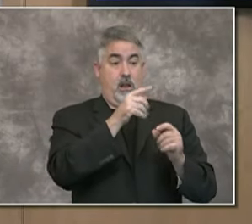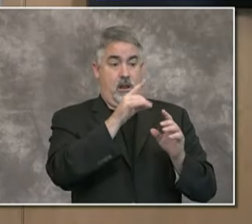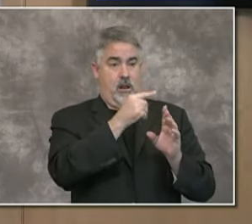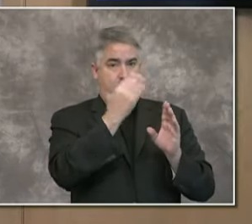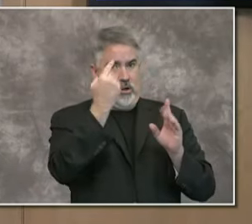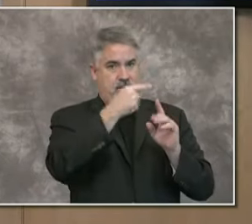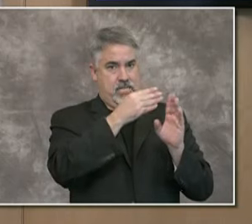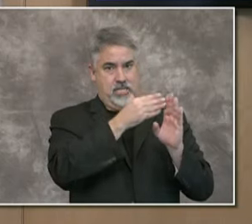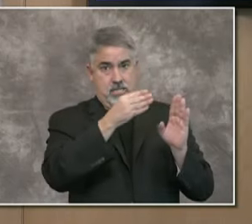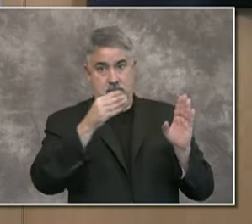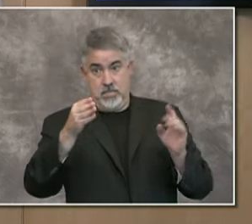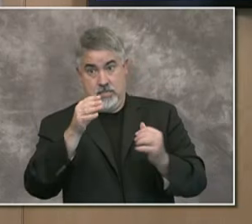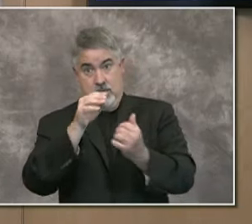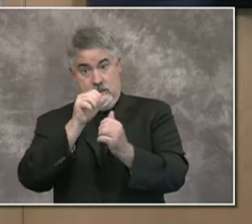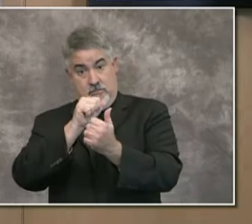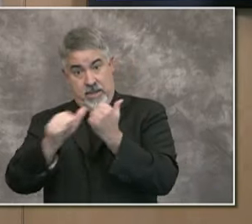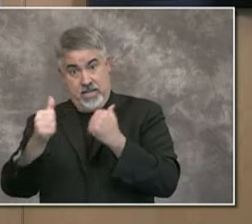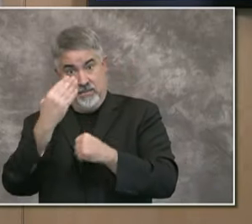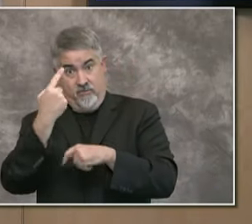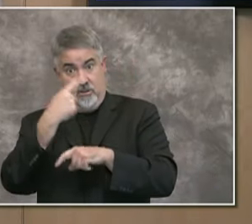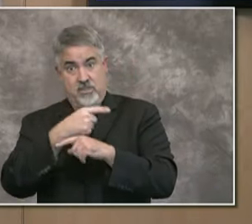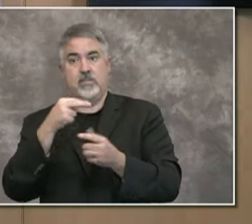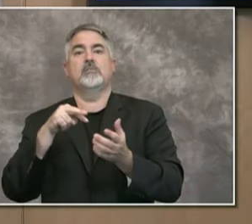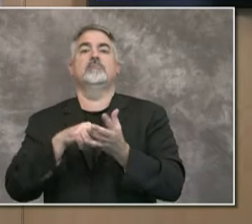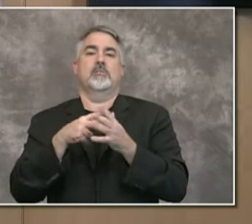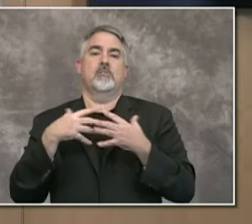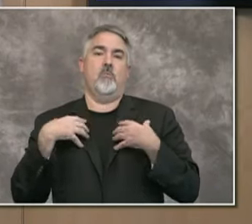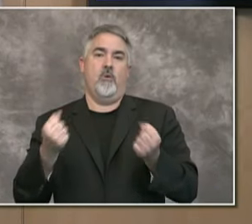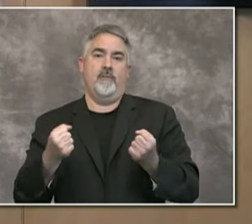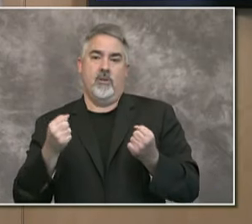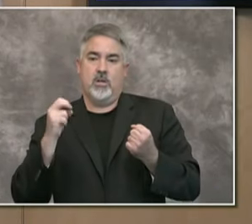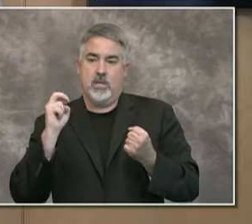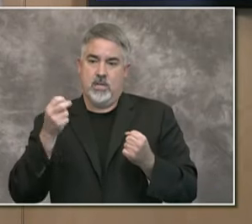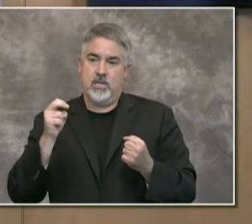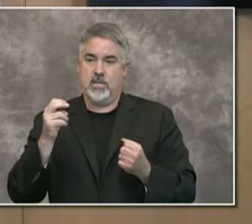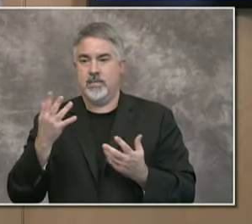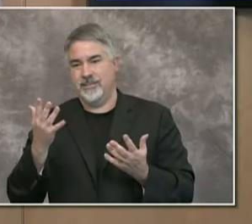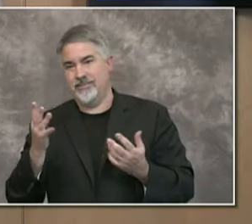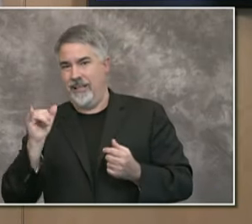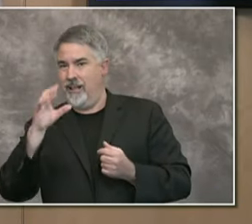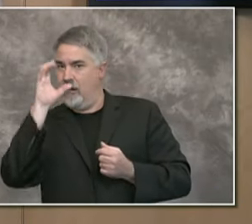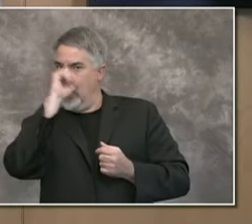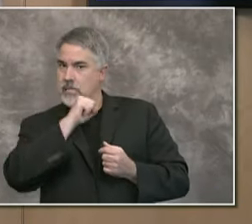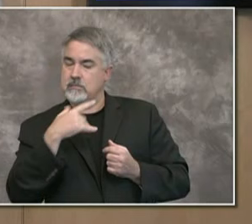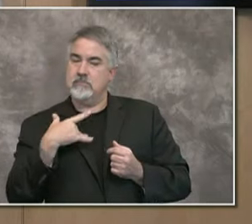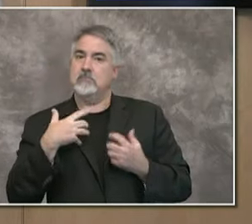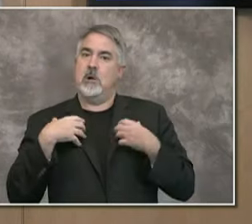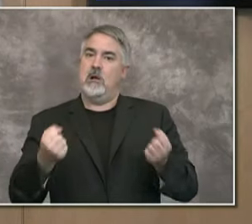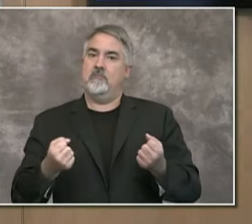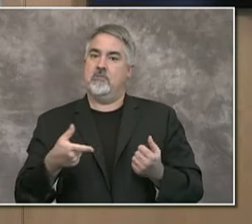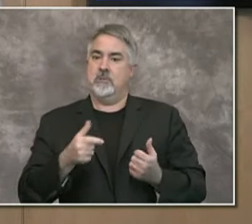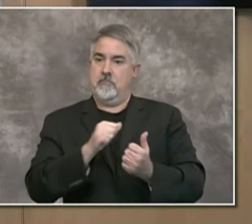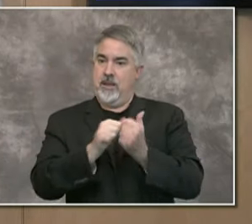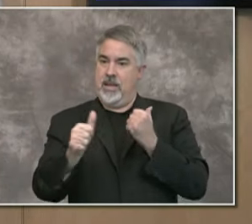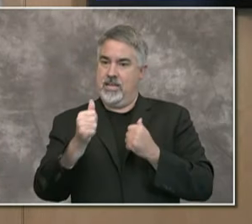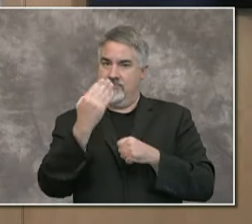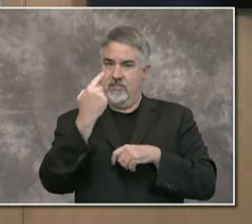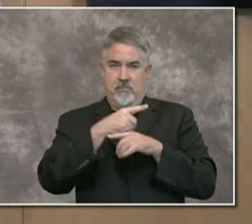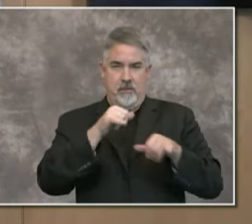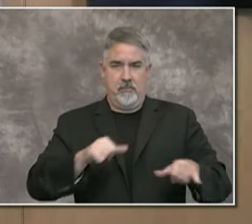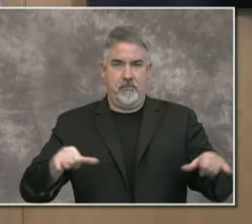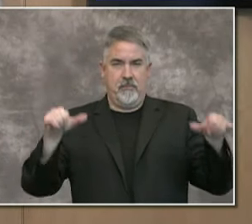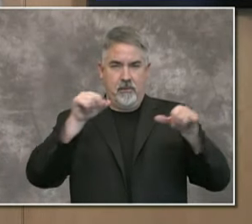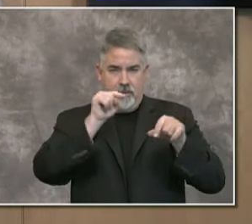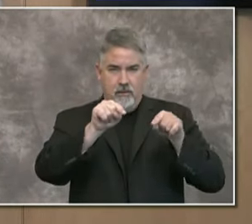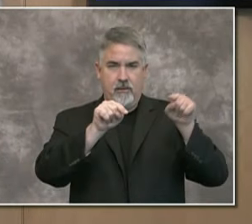life. So that's why we say it is an estimated recovery. It is not an individual tracking of each individual person. It is a